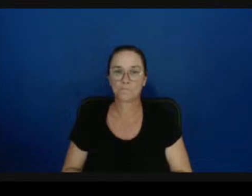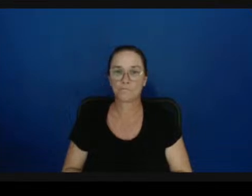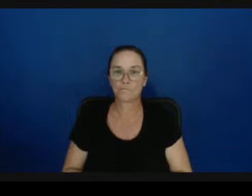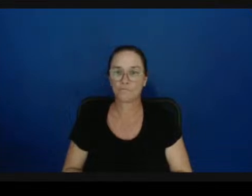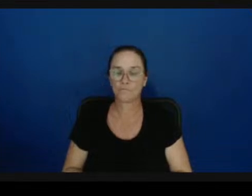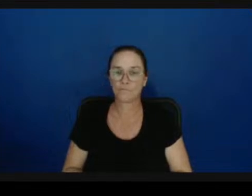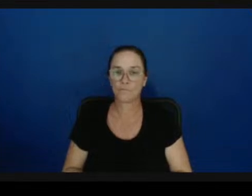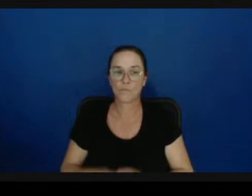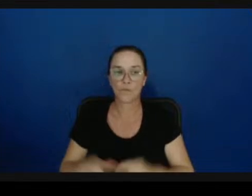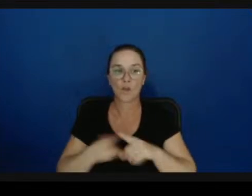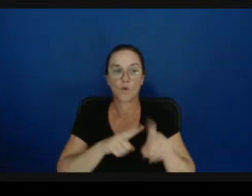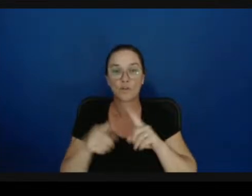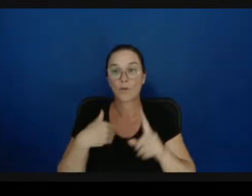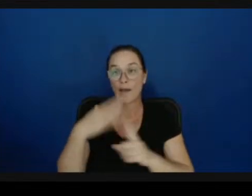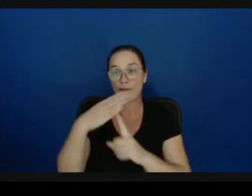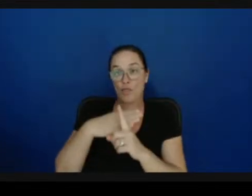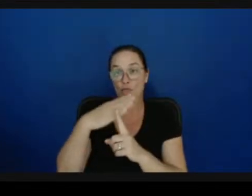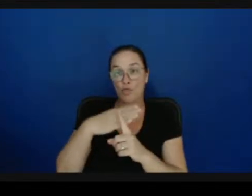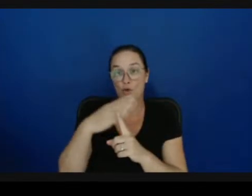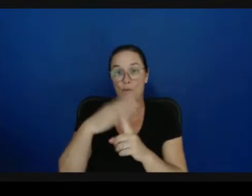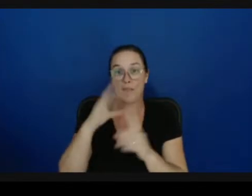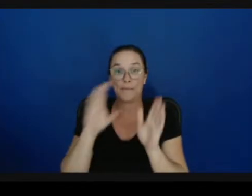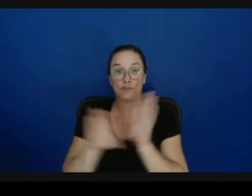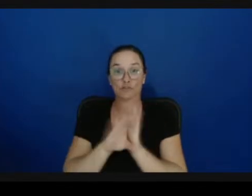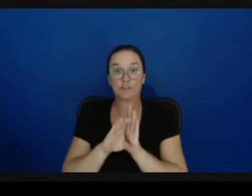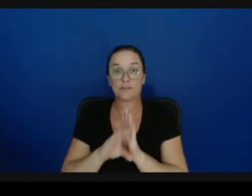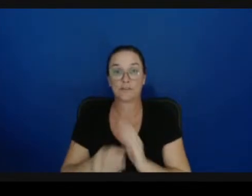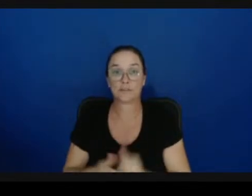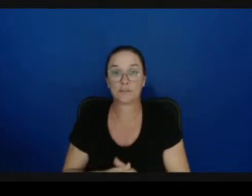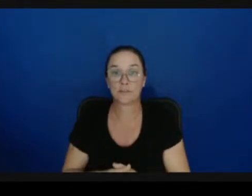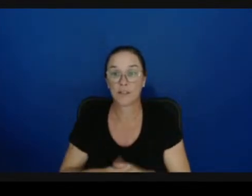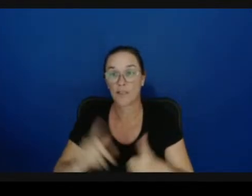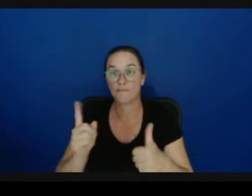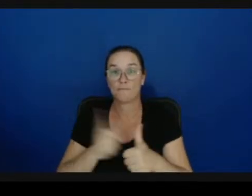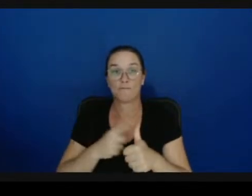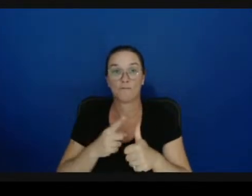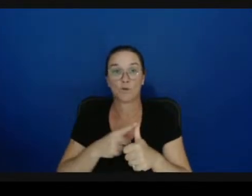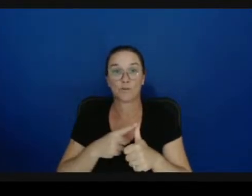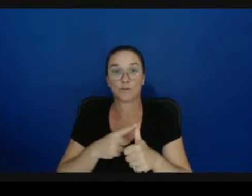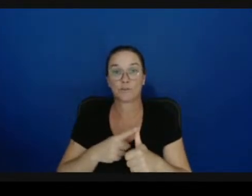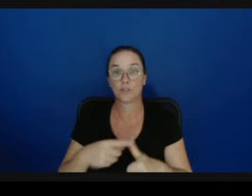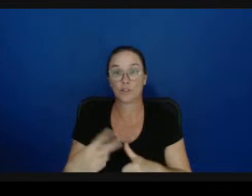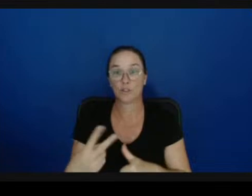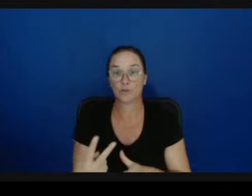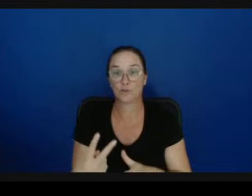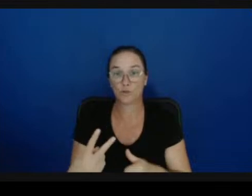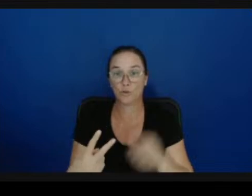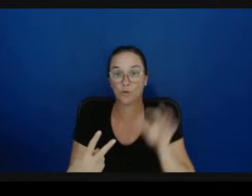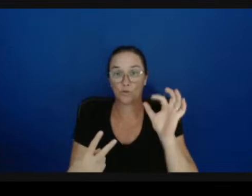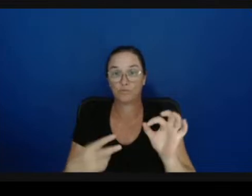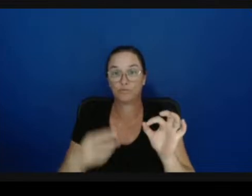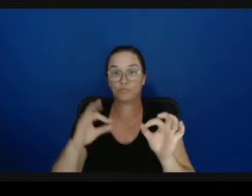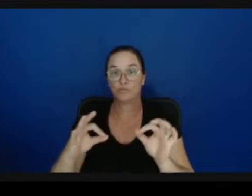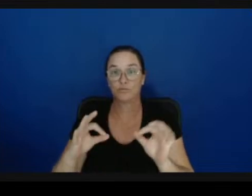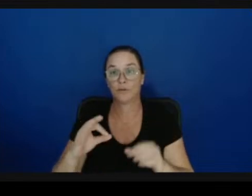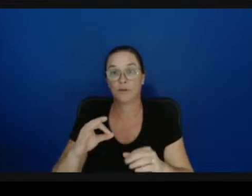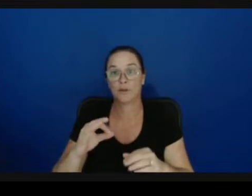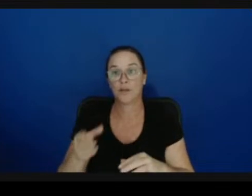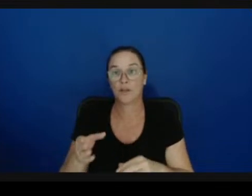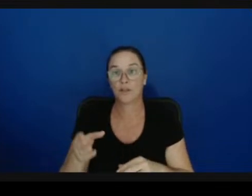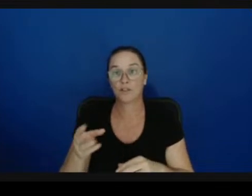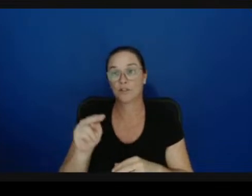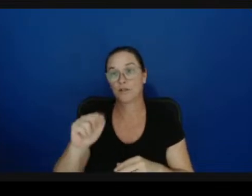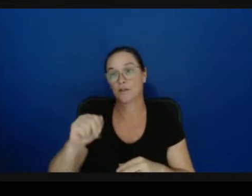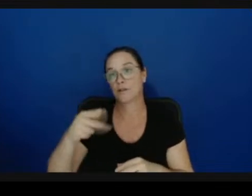we also have the thermal images they've been releasing. So here's the first one, 2 lava pads just west of the Nāpau Crater, and what you're looking at